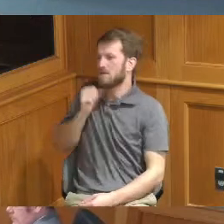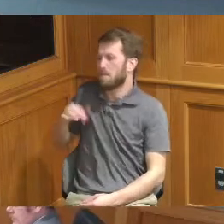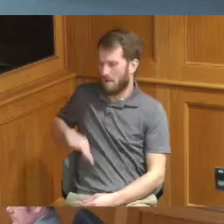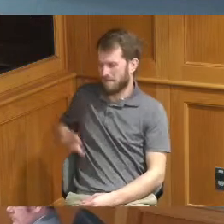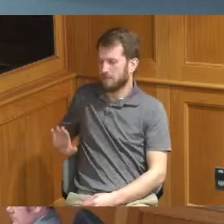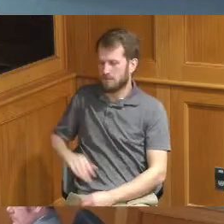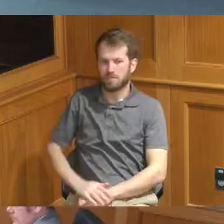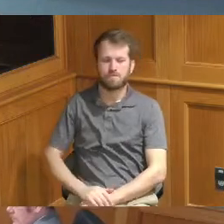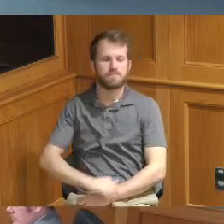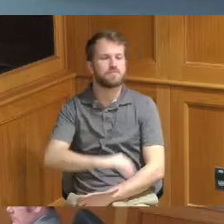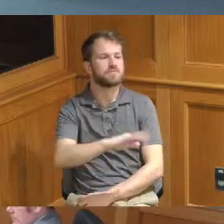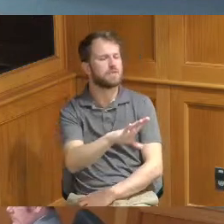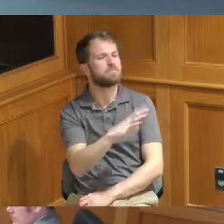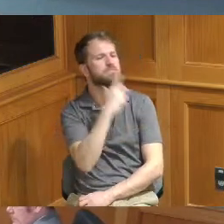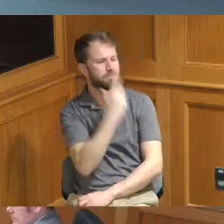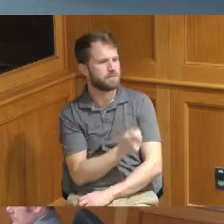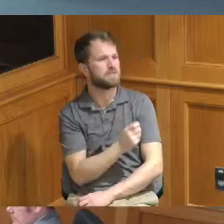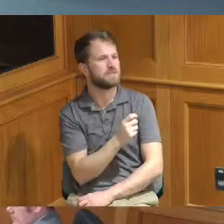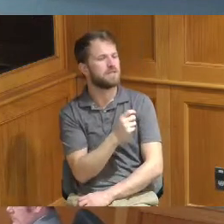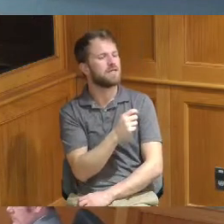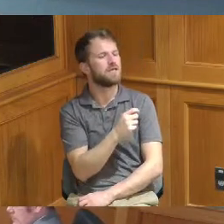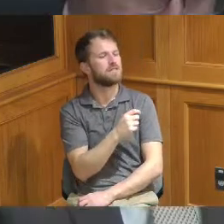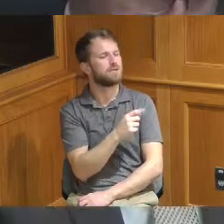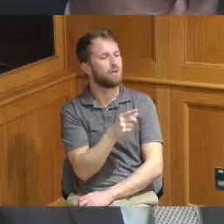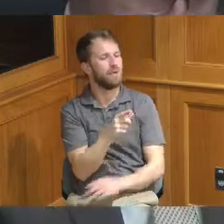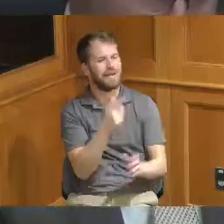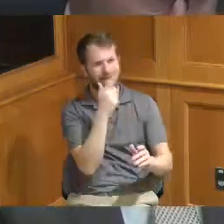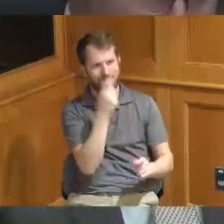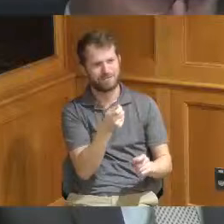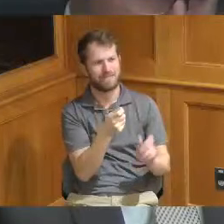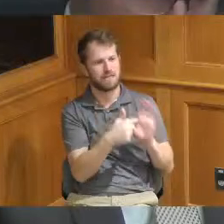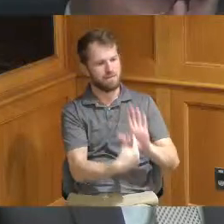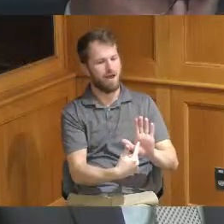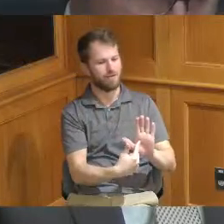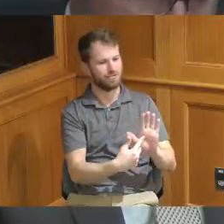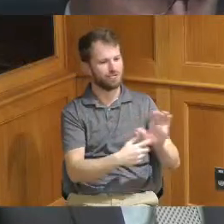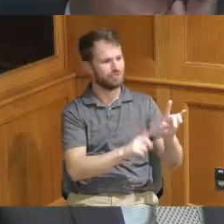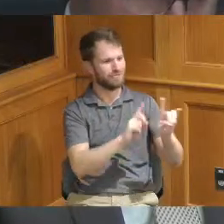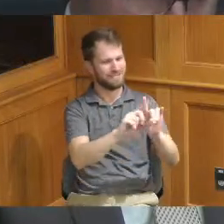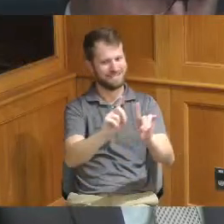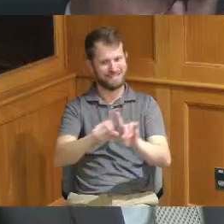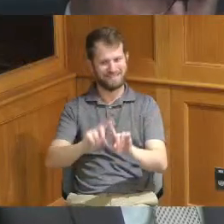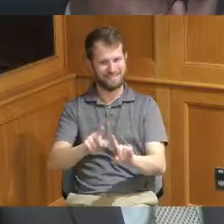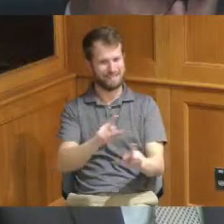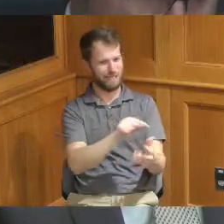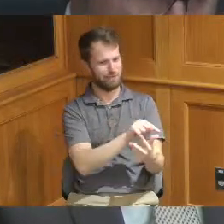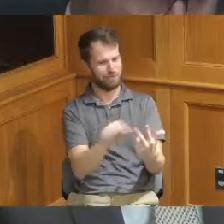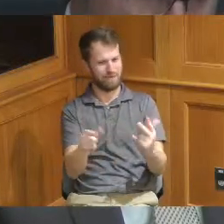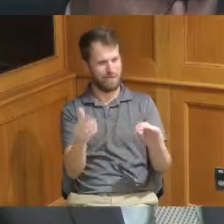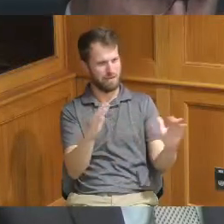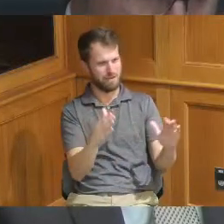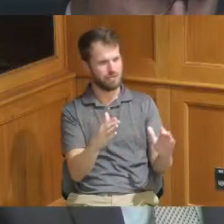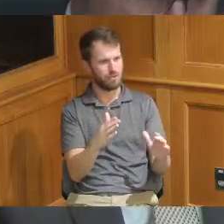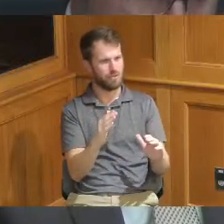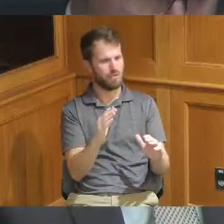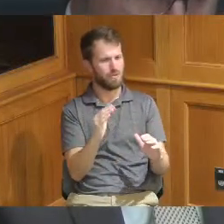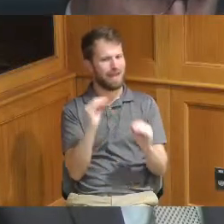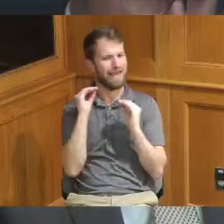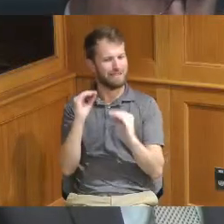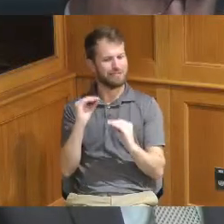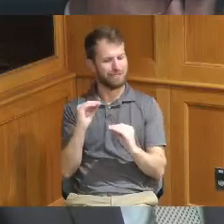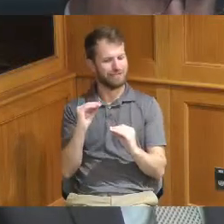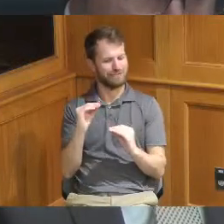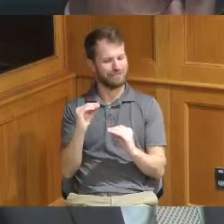Yeah, it's interesting because these models for all three are really different from one another. And so I think it's an educational experience for all of